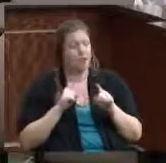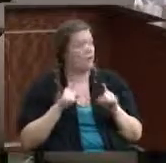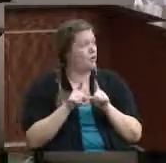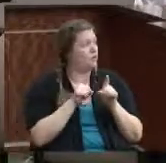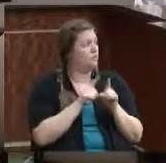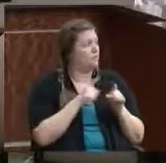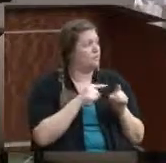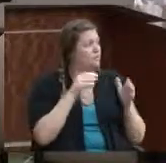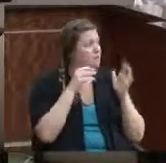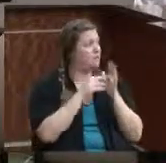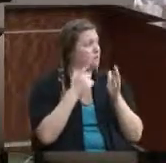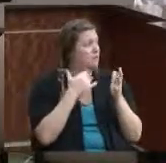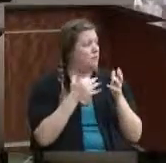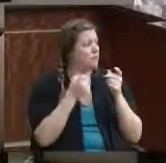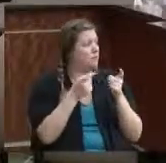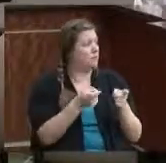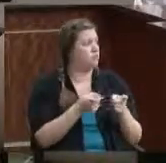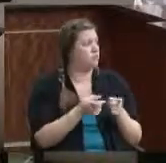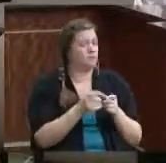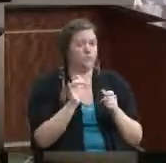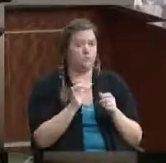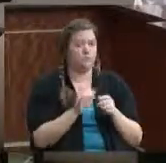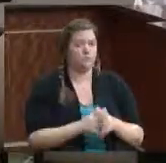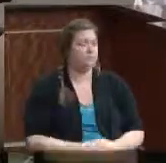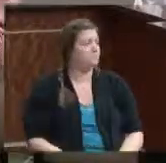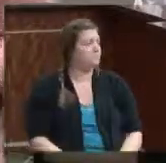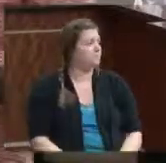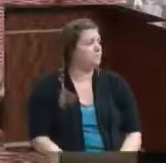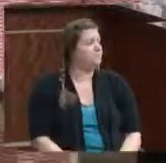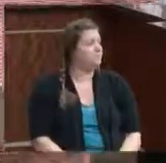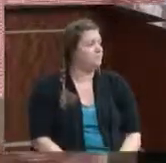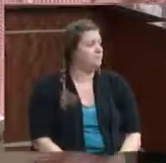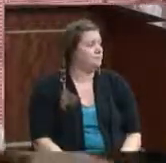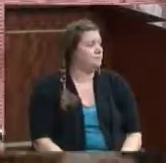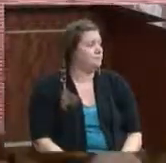an attachment that I want to present you guys as well. Sure.